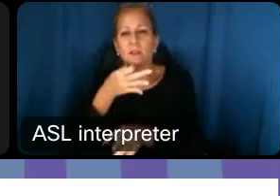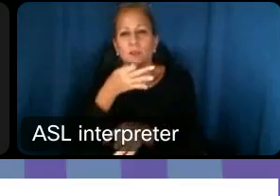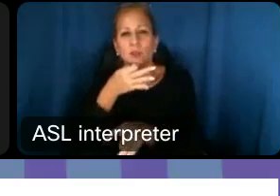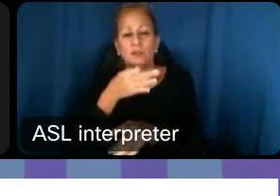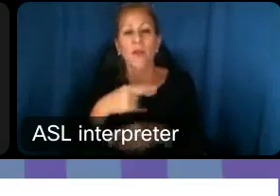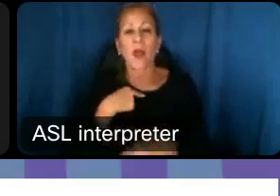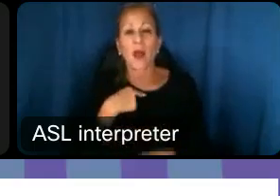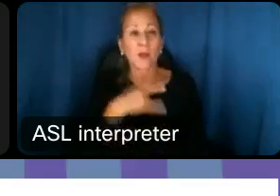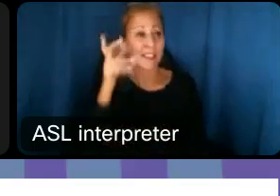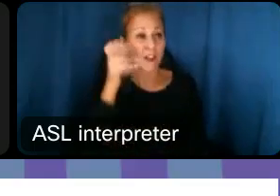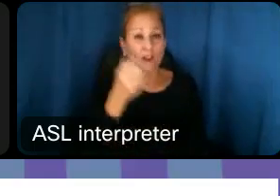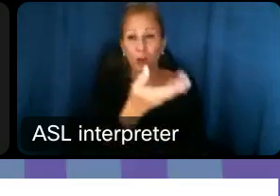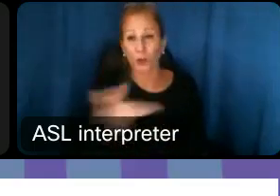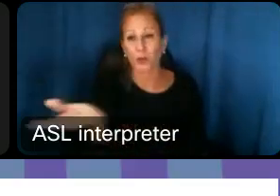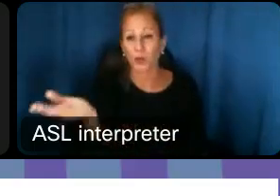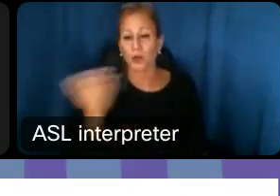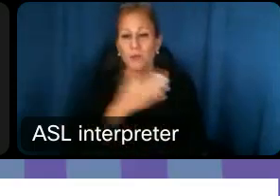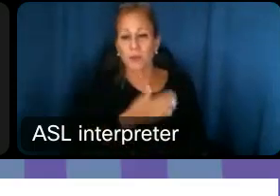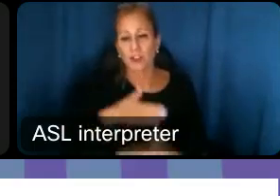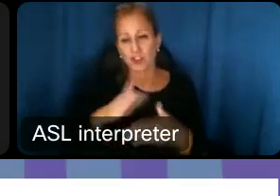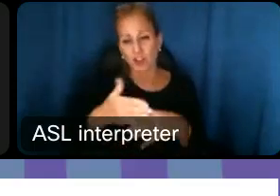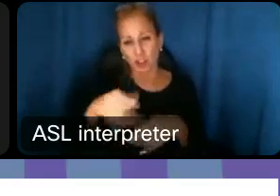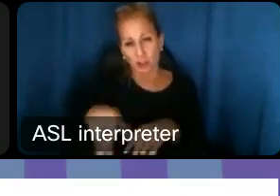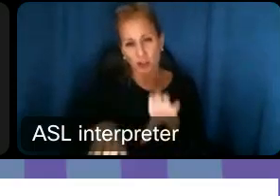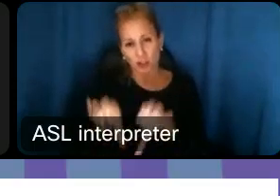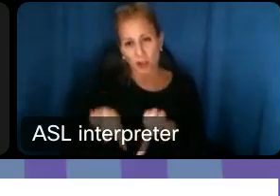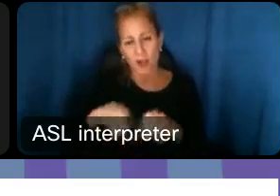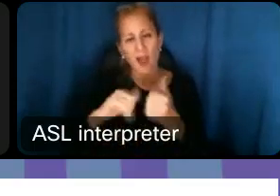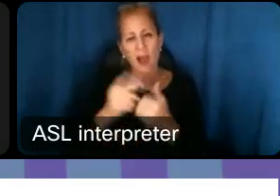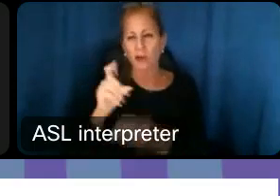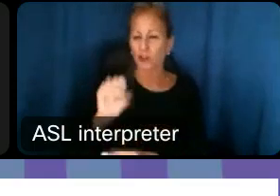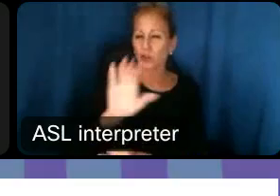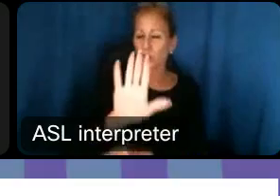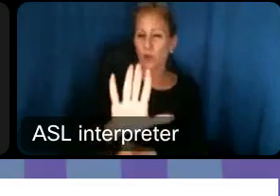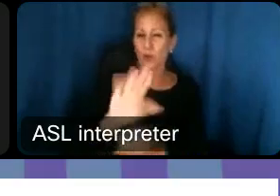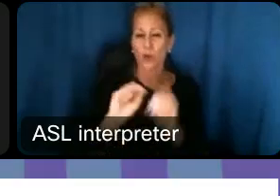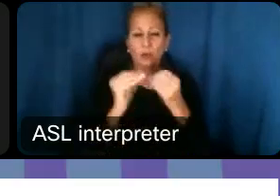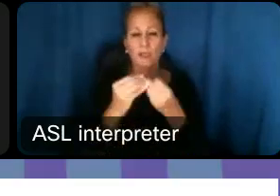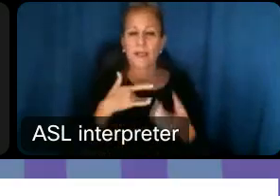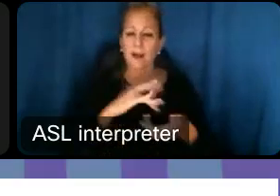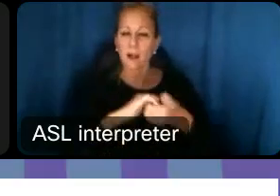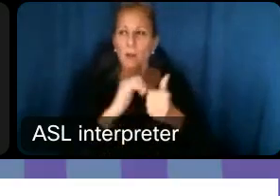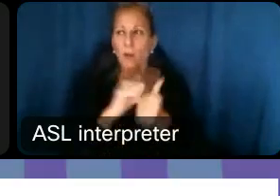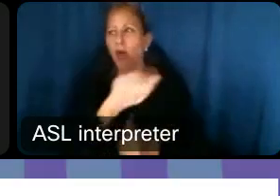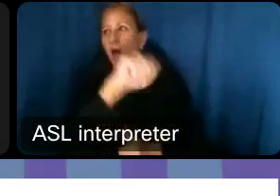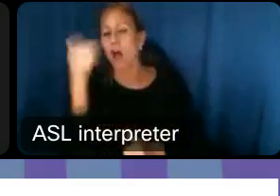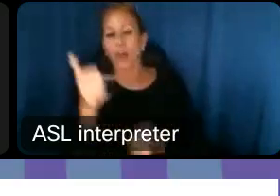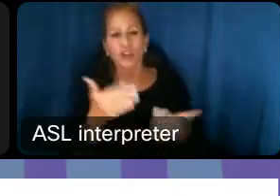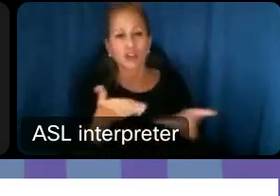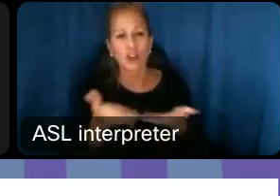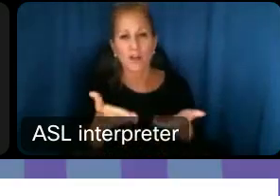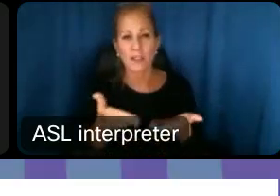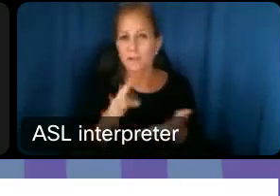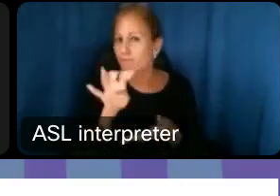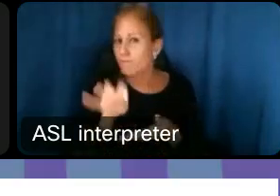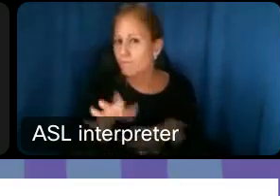Again, I'd like to hear from you. Please share in the chat, how does your organization collaborate with other services?